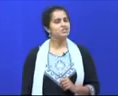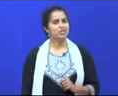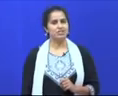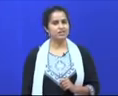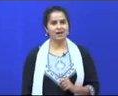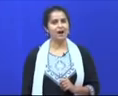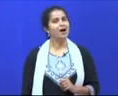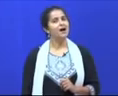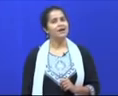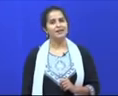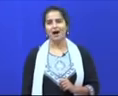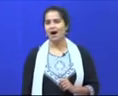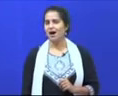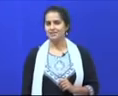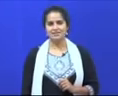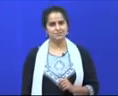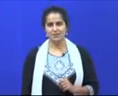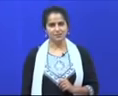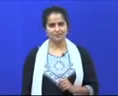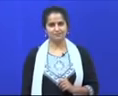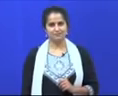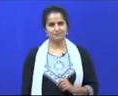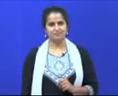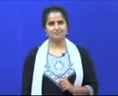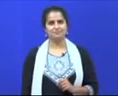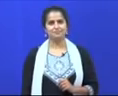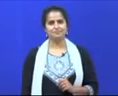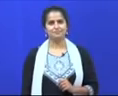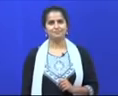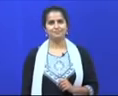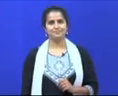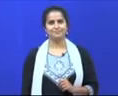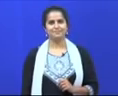aham shikshika nasmi.